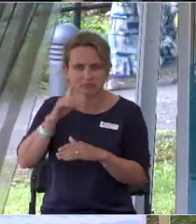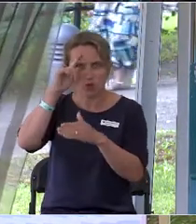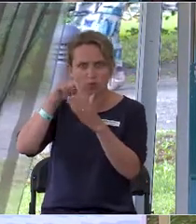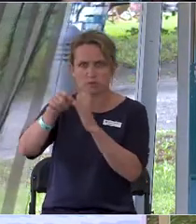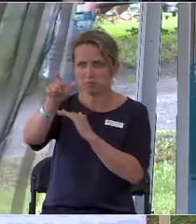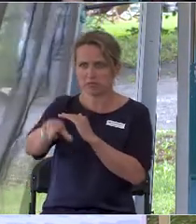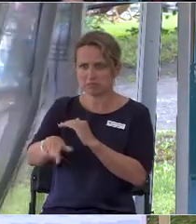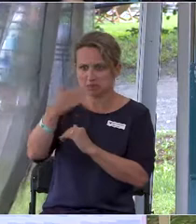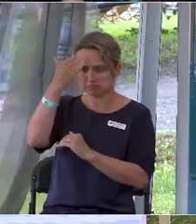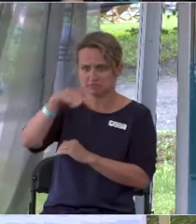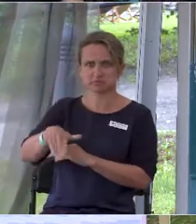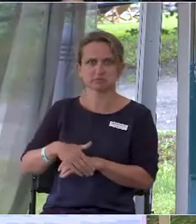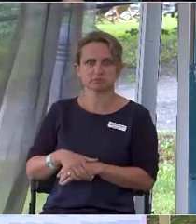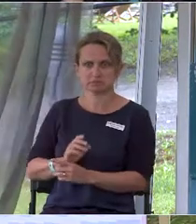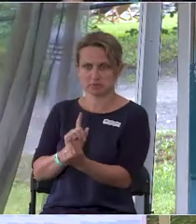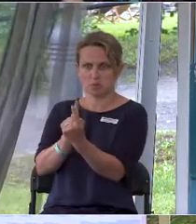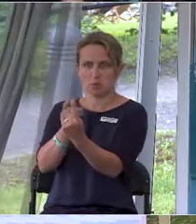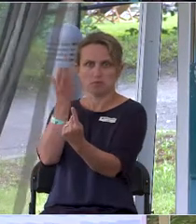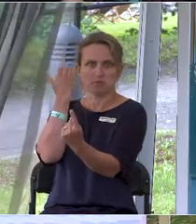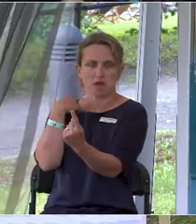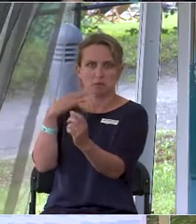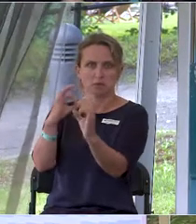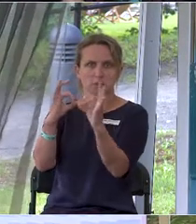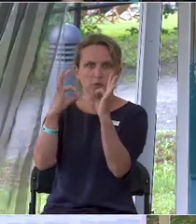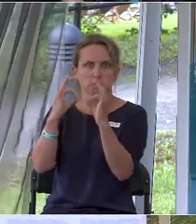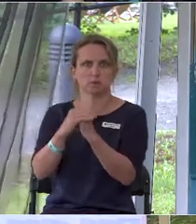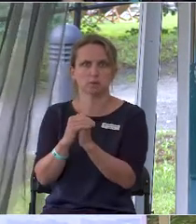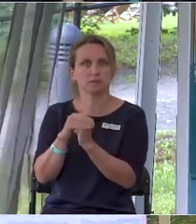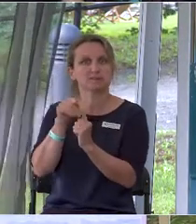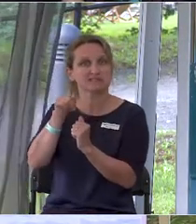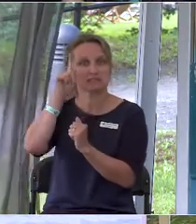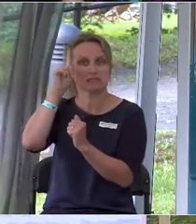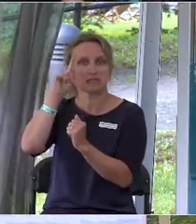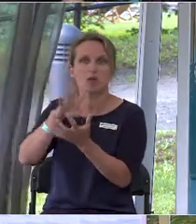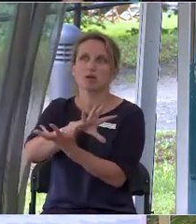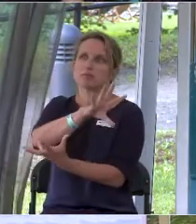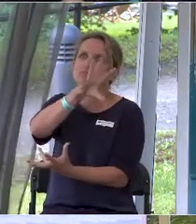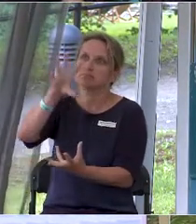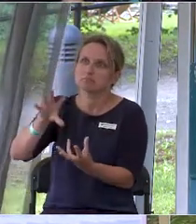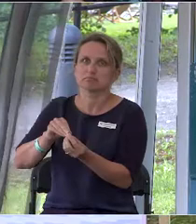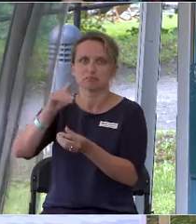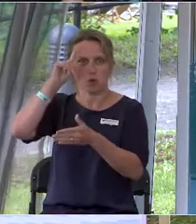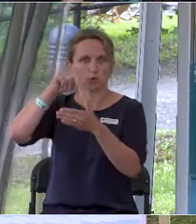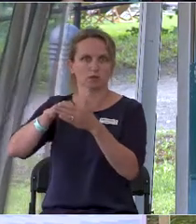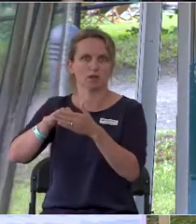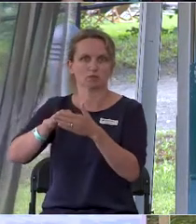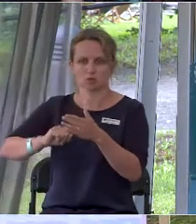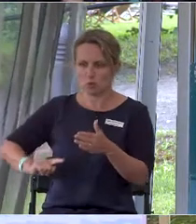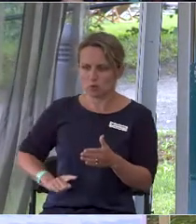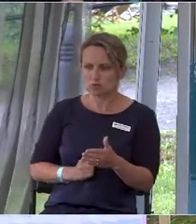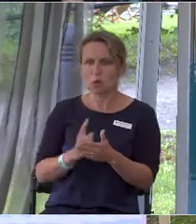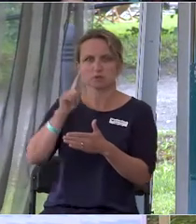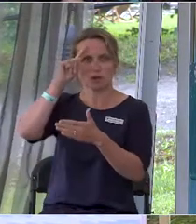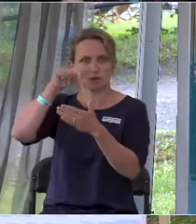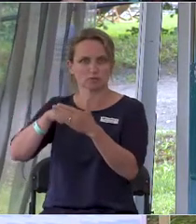that you haven't met before. That is true general trust. It's not that social trust. If you see